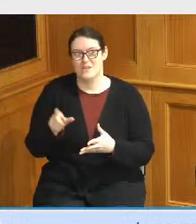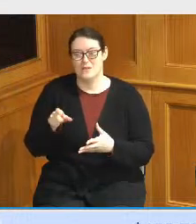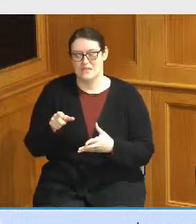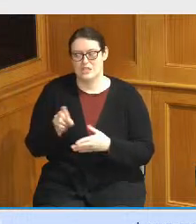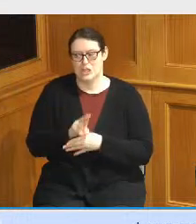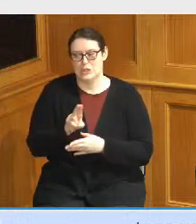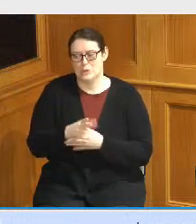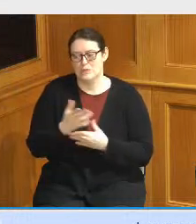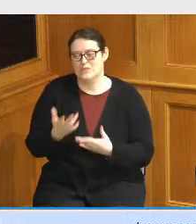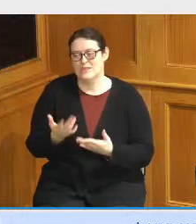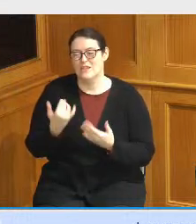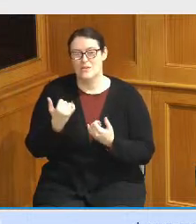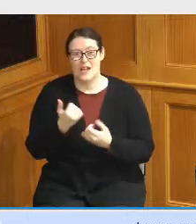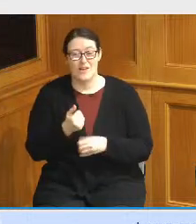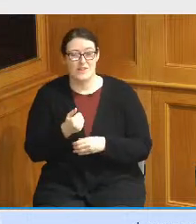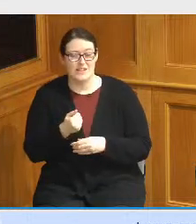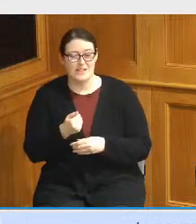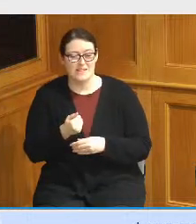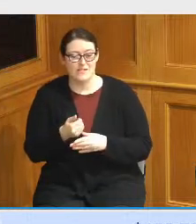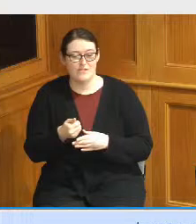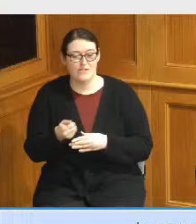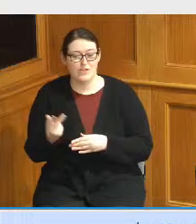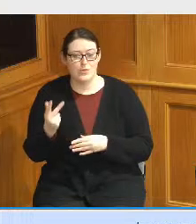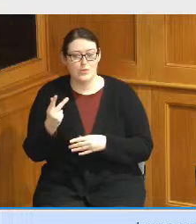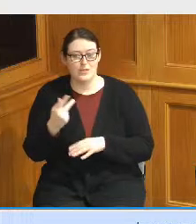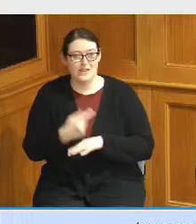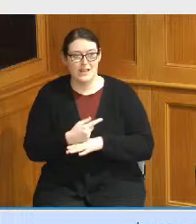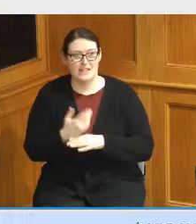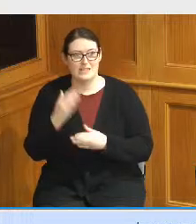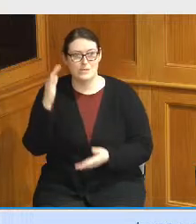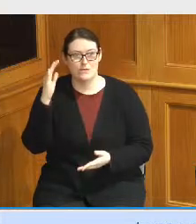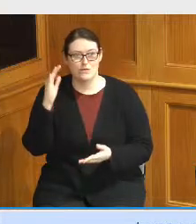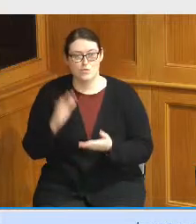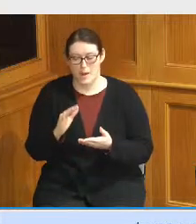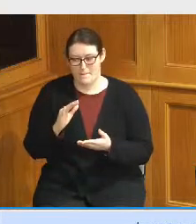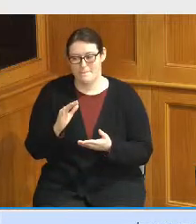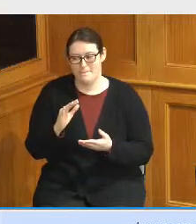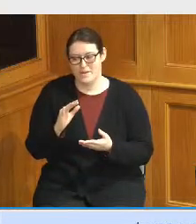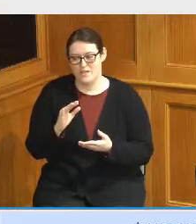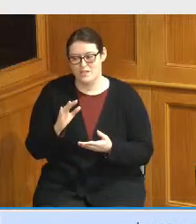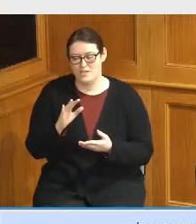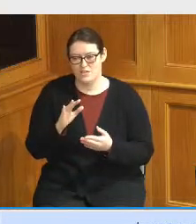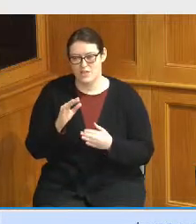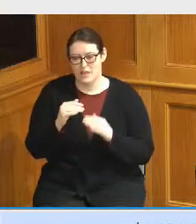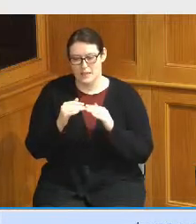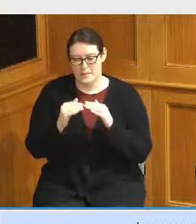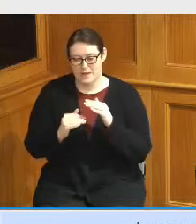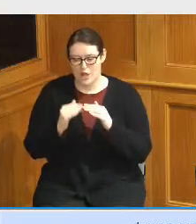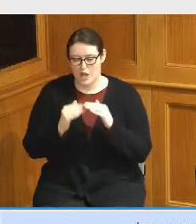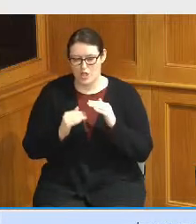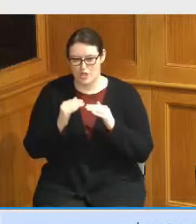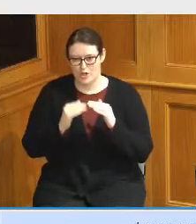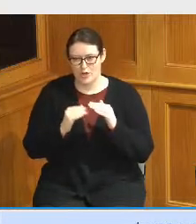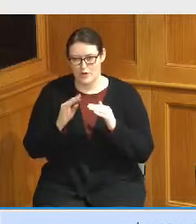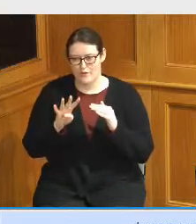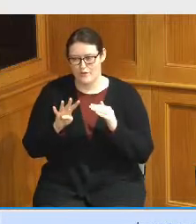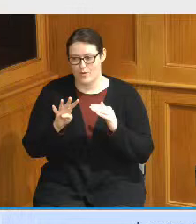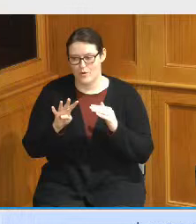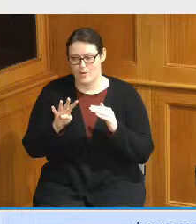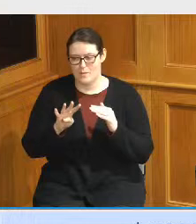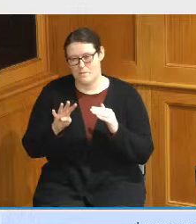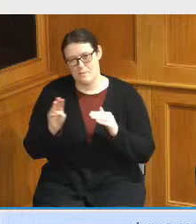in the past handful of days, that 7.4 number has dropped to just about under $4